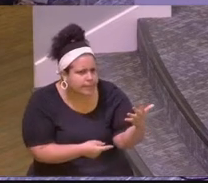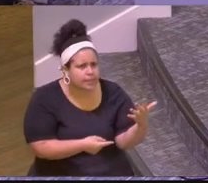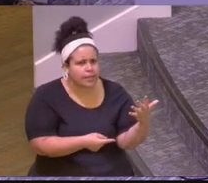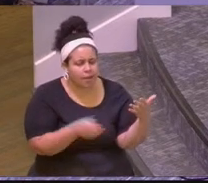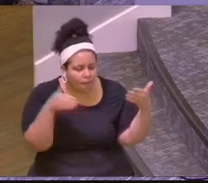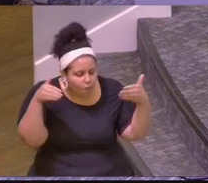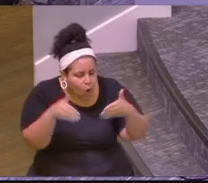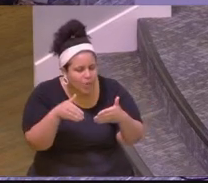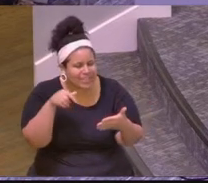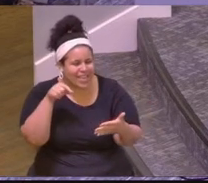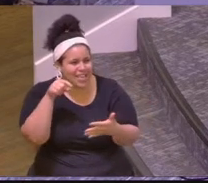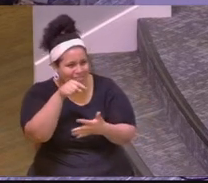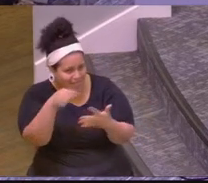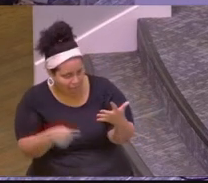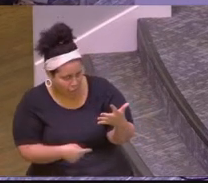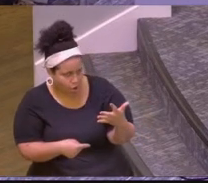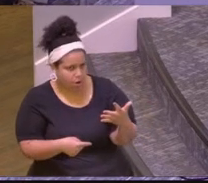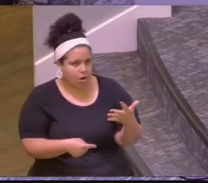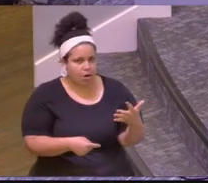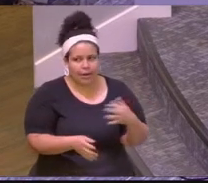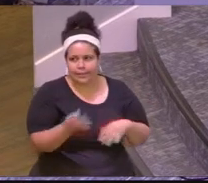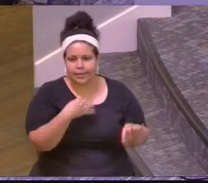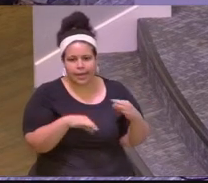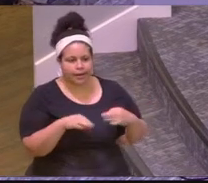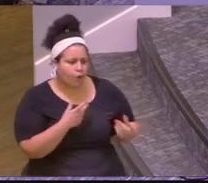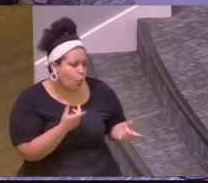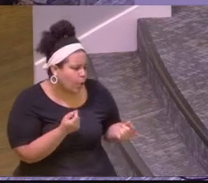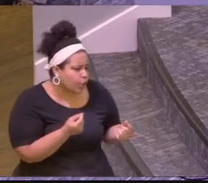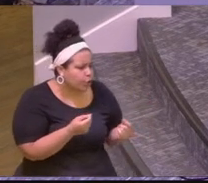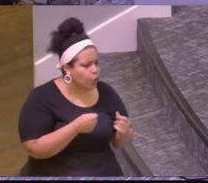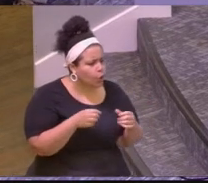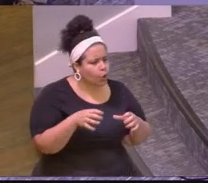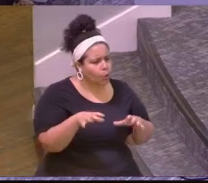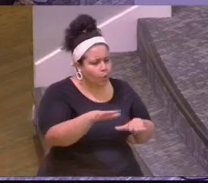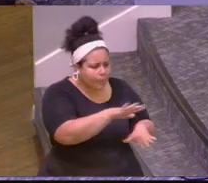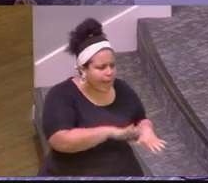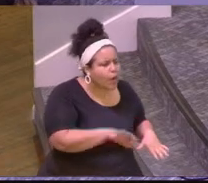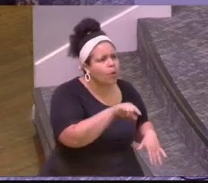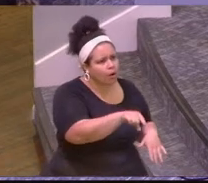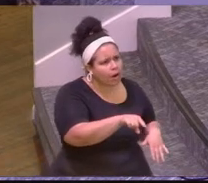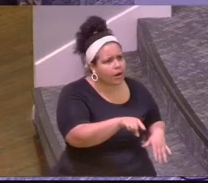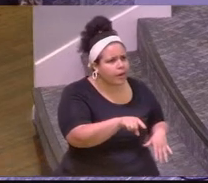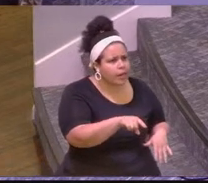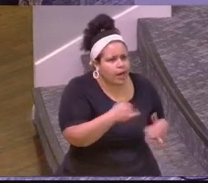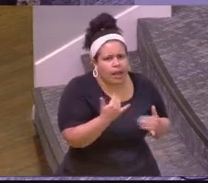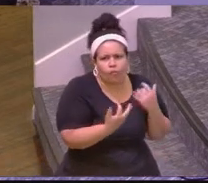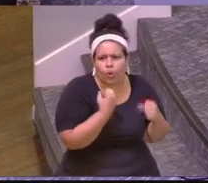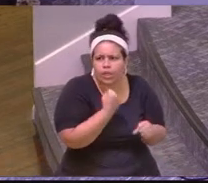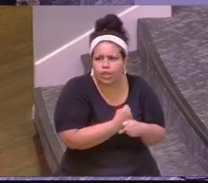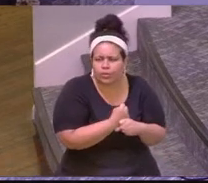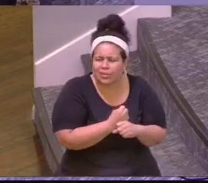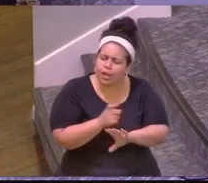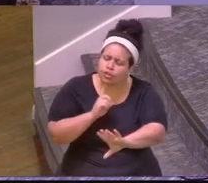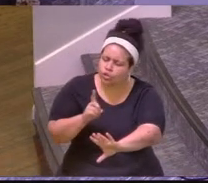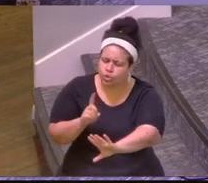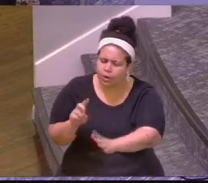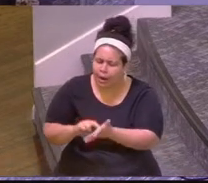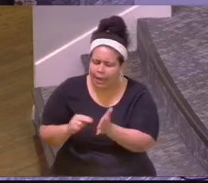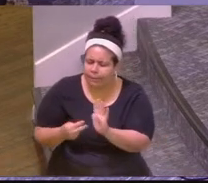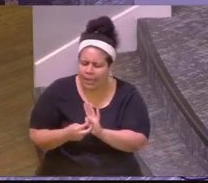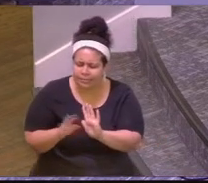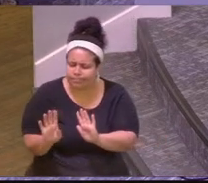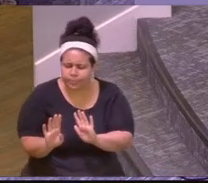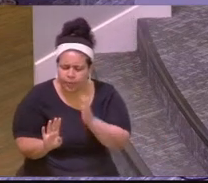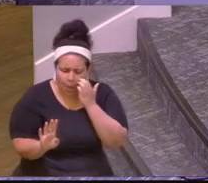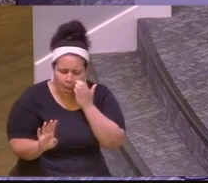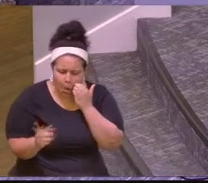okay, what do we do with the space, which is where we've been for 4 years. Sure, and that's not, I didn't mean what should we do with it. I thought